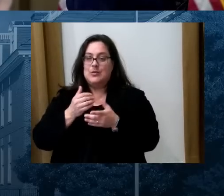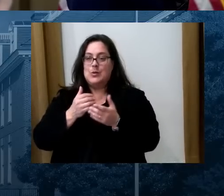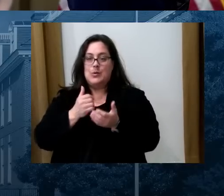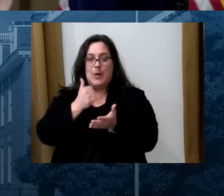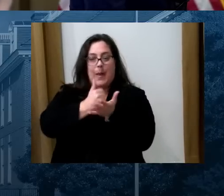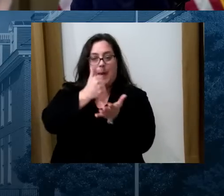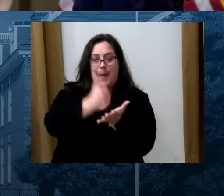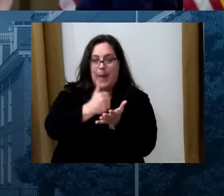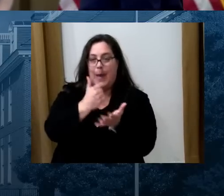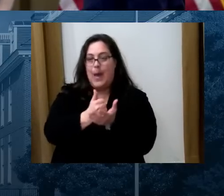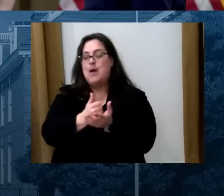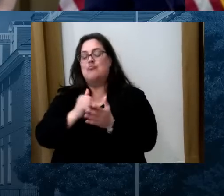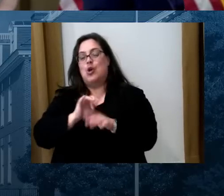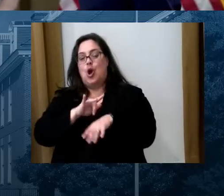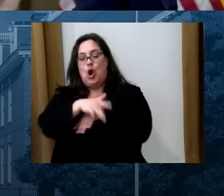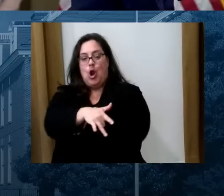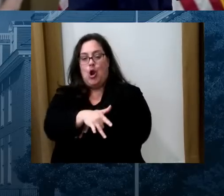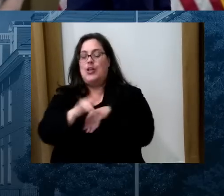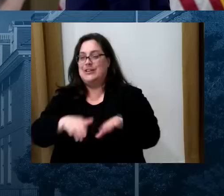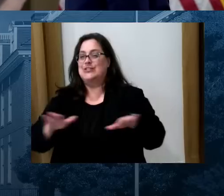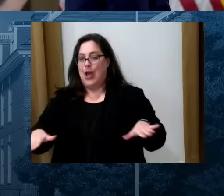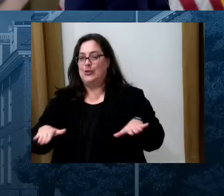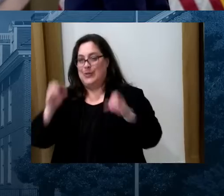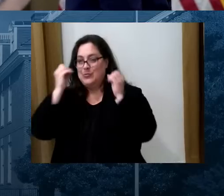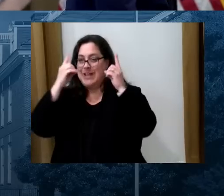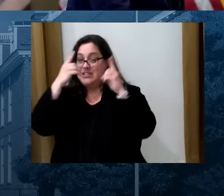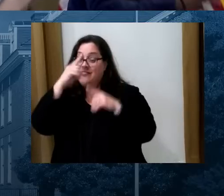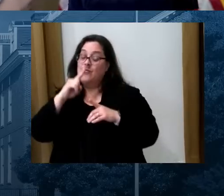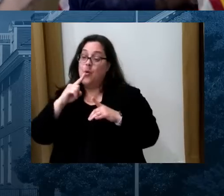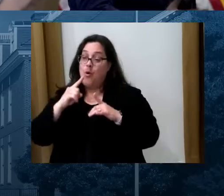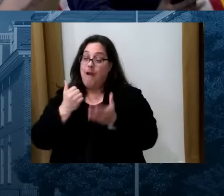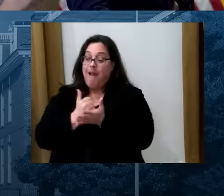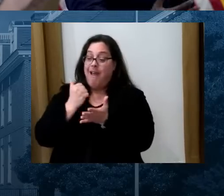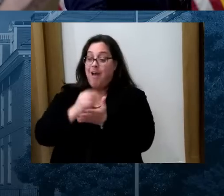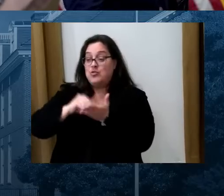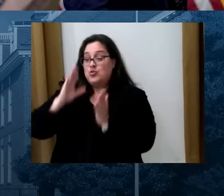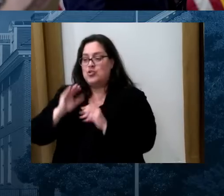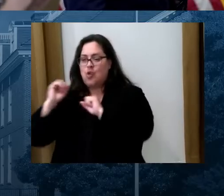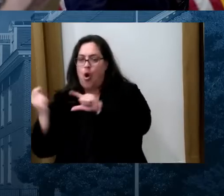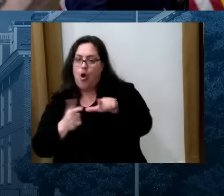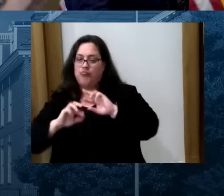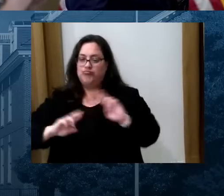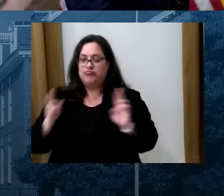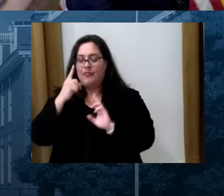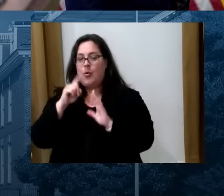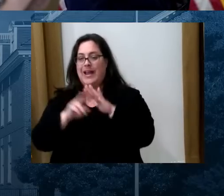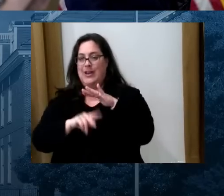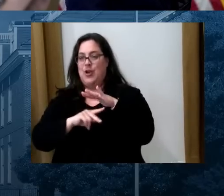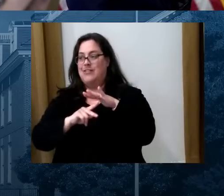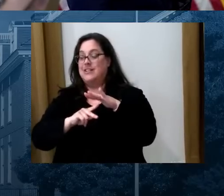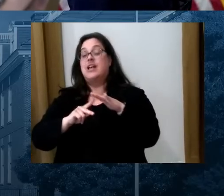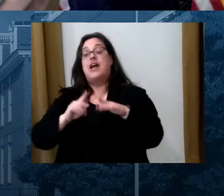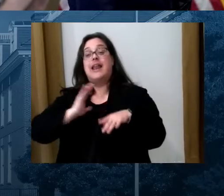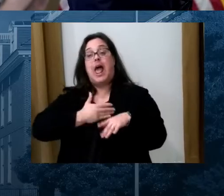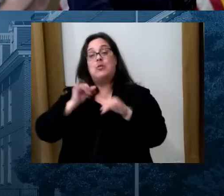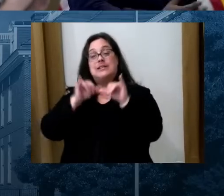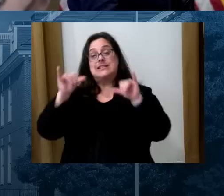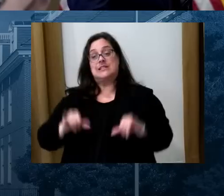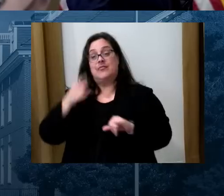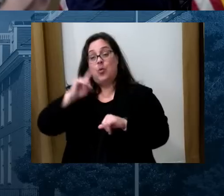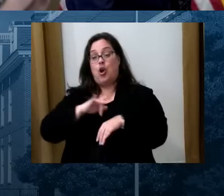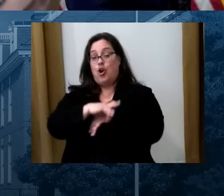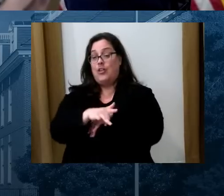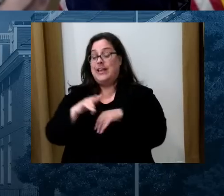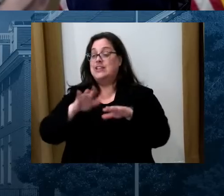prepare our students for kindergarten. And, our system that we have for early childhood education, I don't